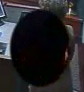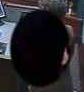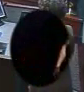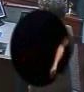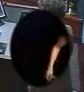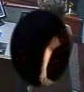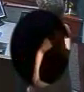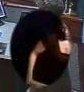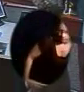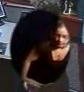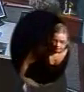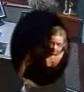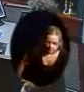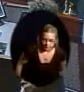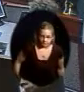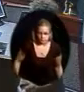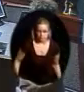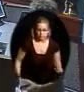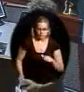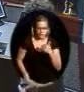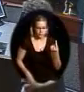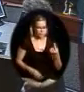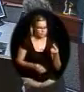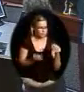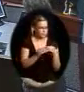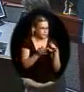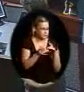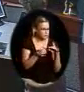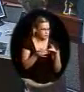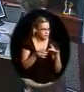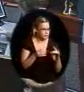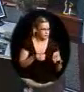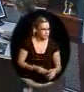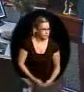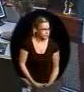it. Any other board members care to comment about opening a school?